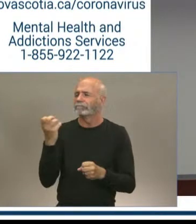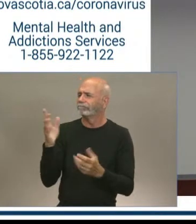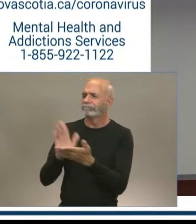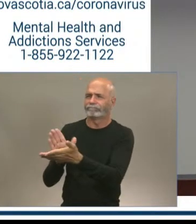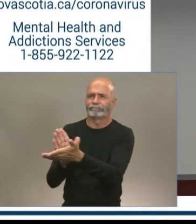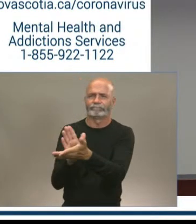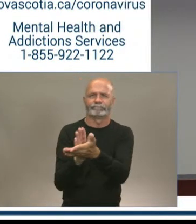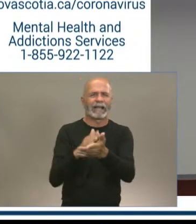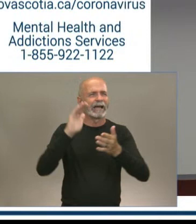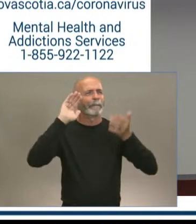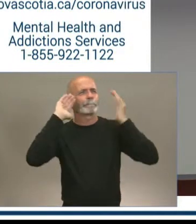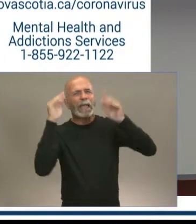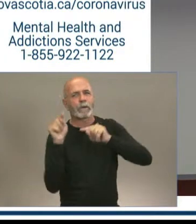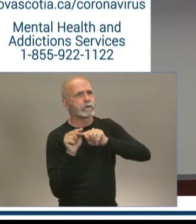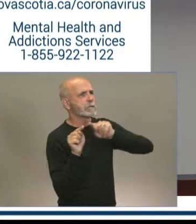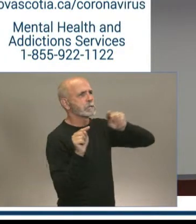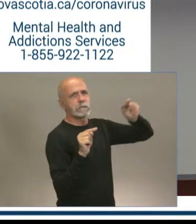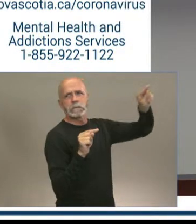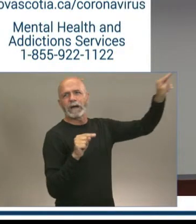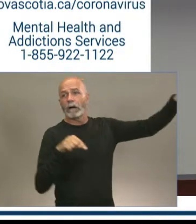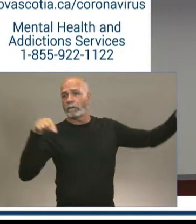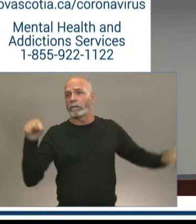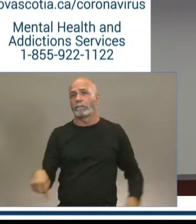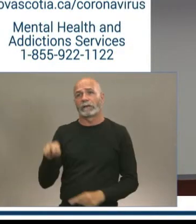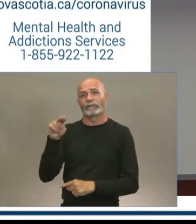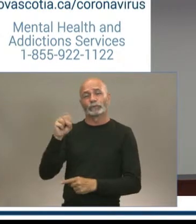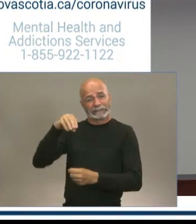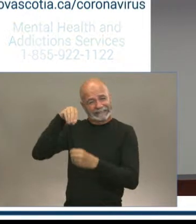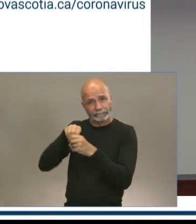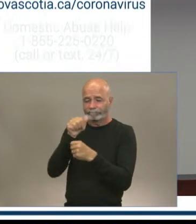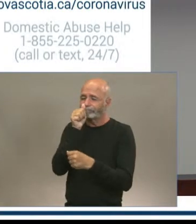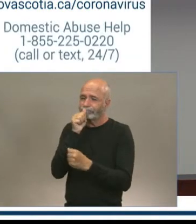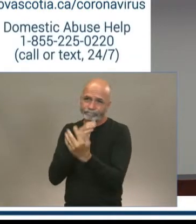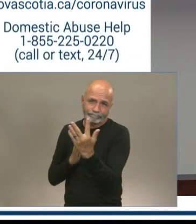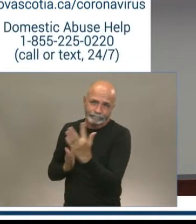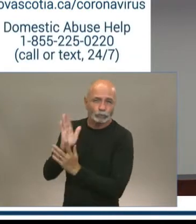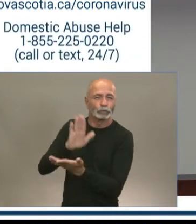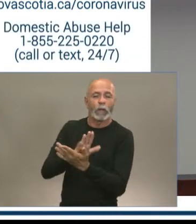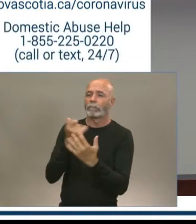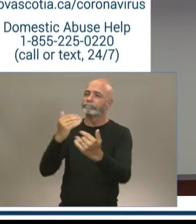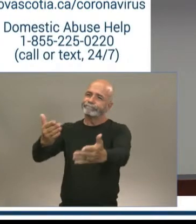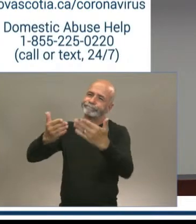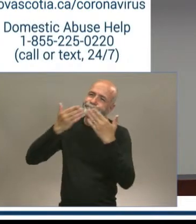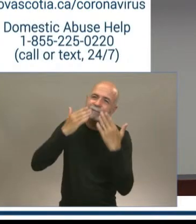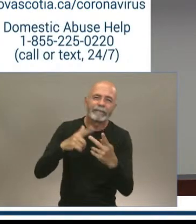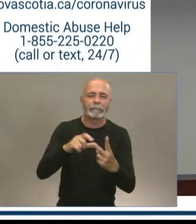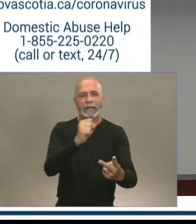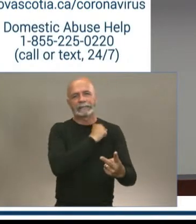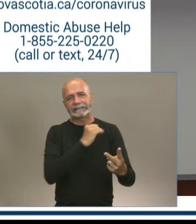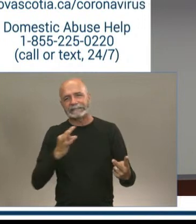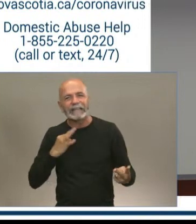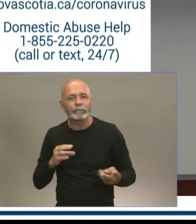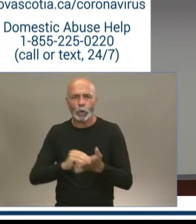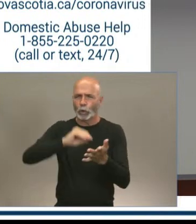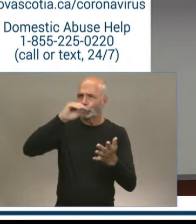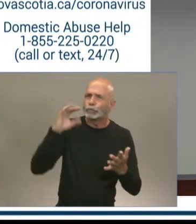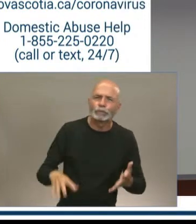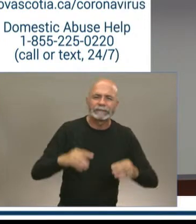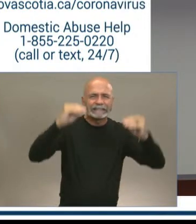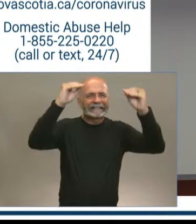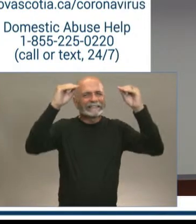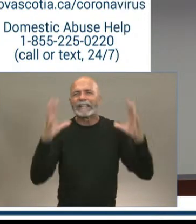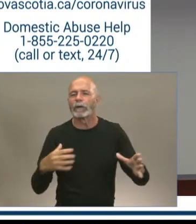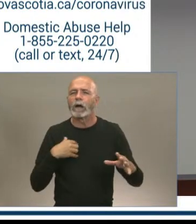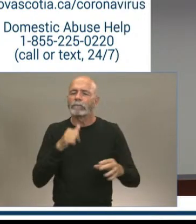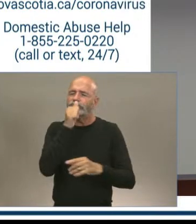had most of the school year in school. So I just want to personally thank students, staff, teachers for all they've done to get through this school year by